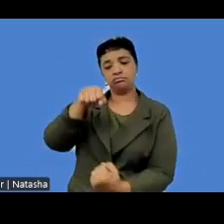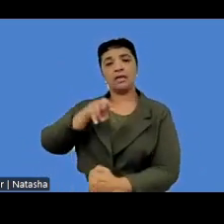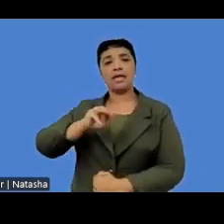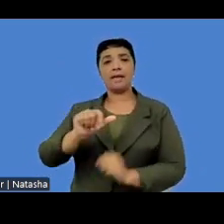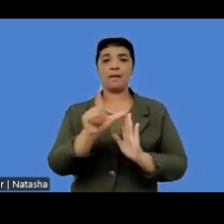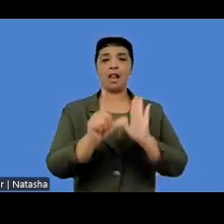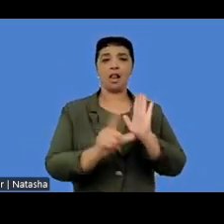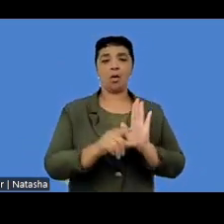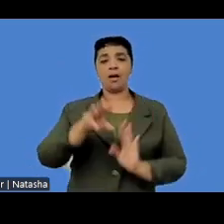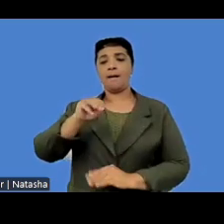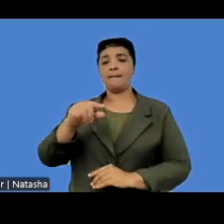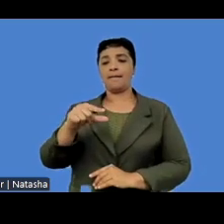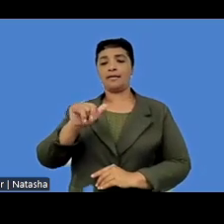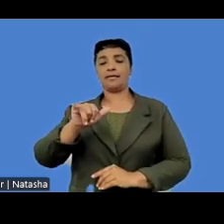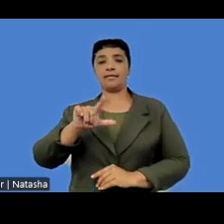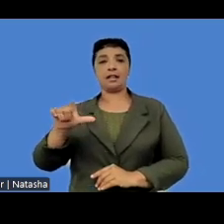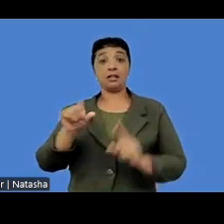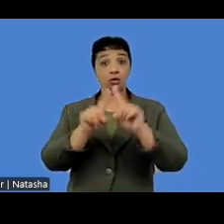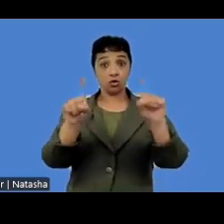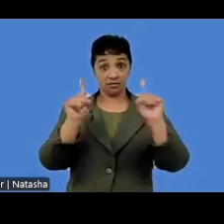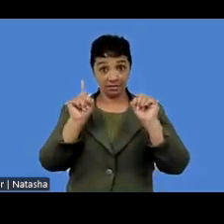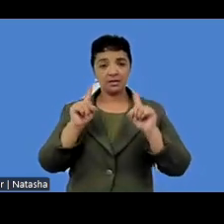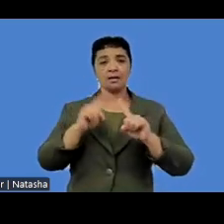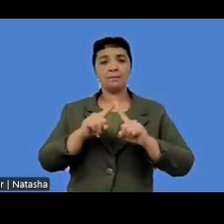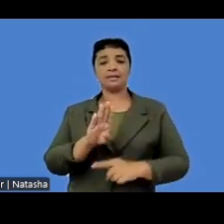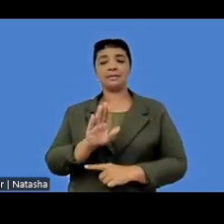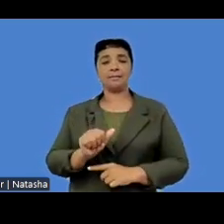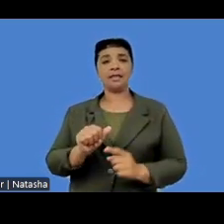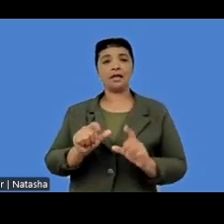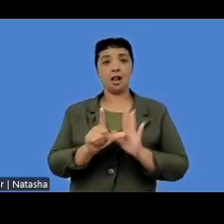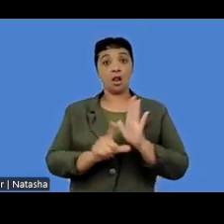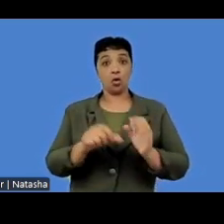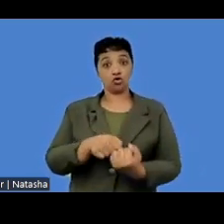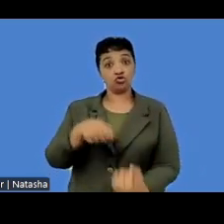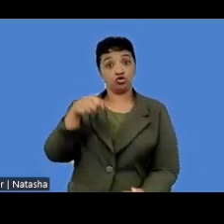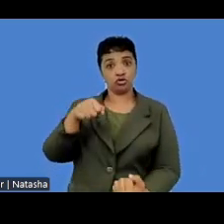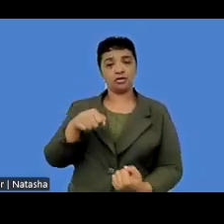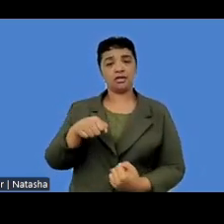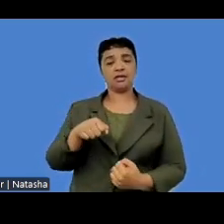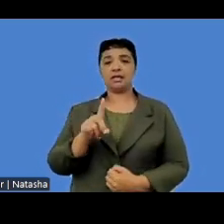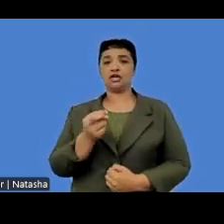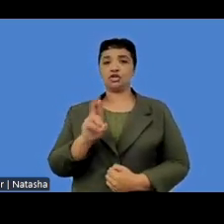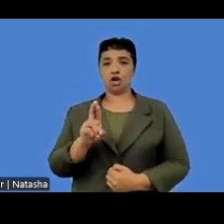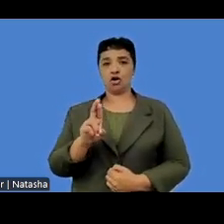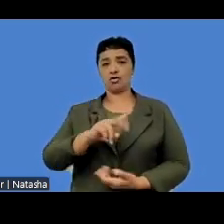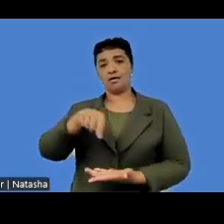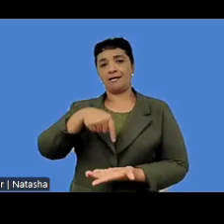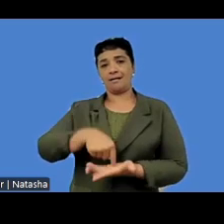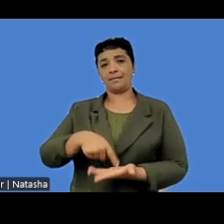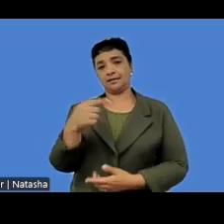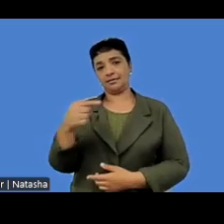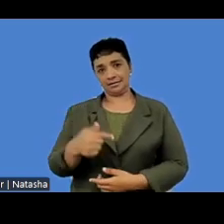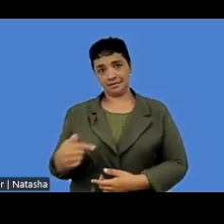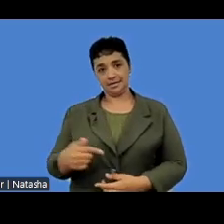McGill University and a Bachelor of Laws from the University of Dar es Salaam. Having served as